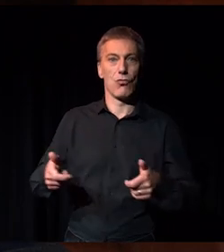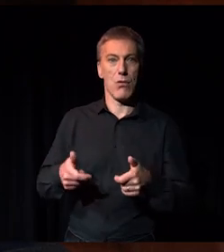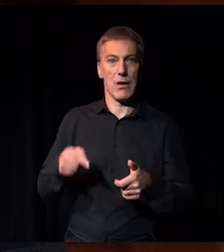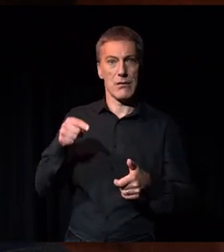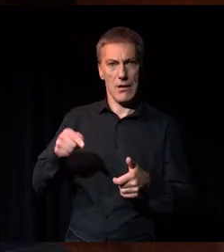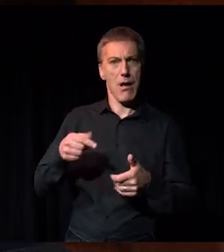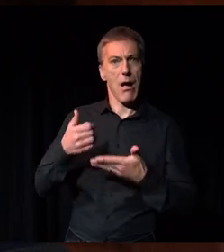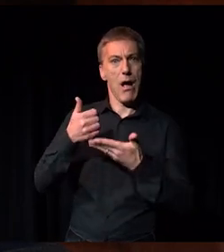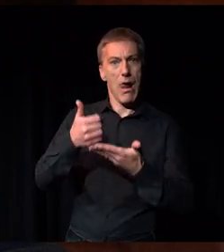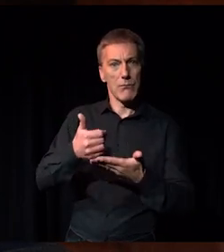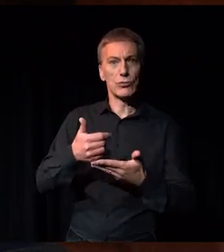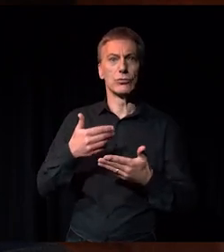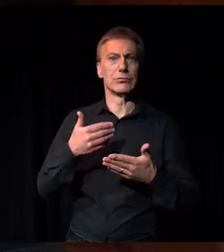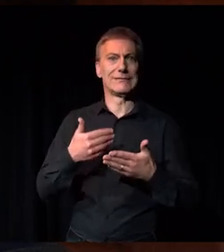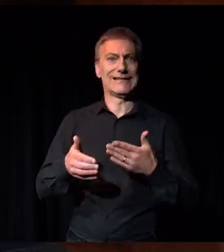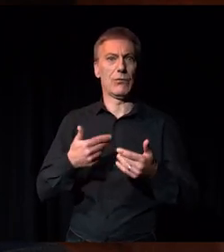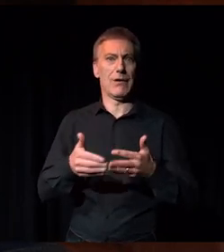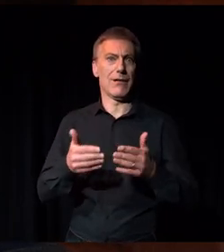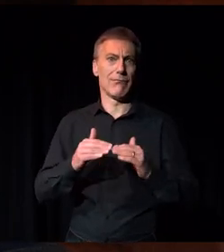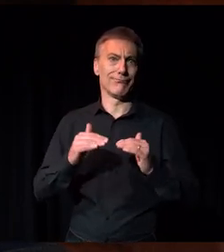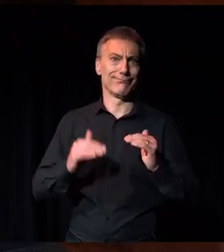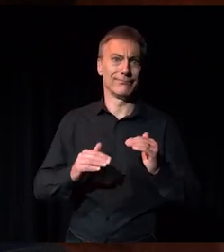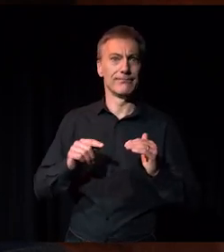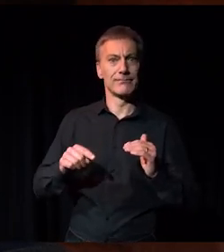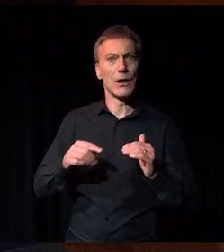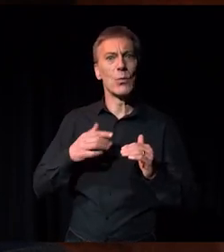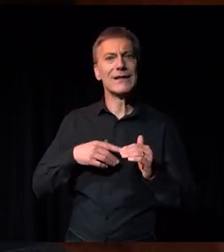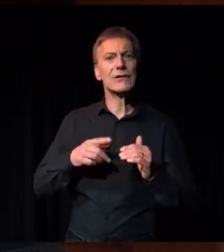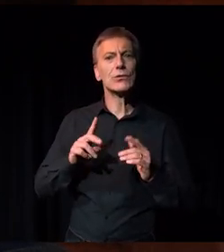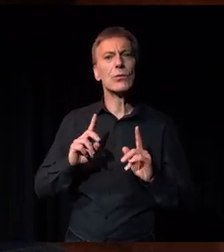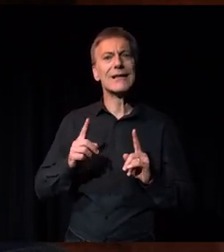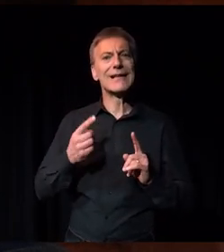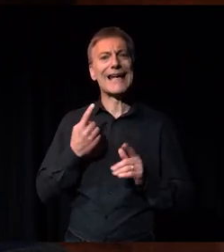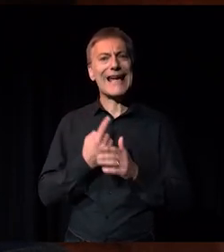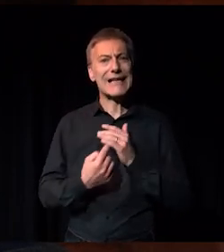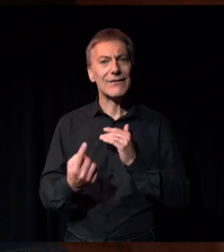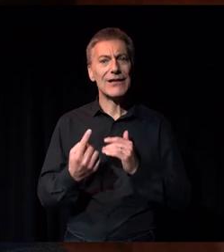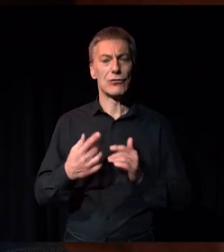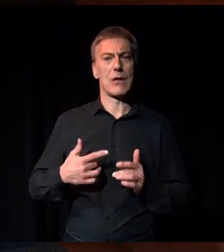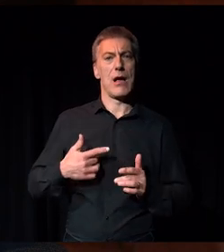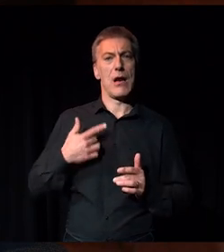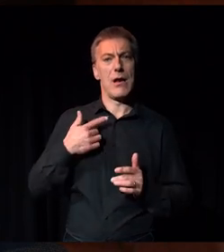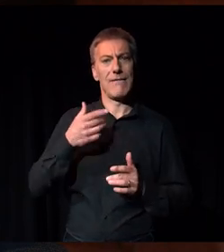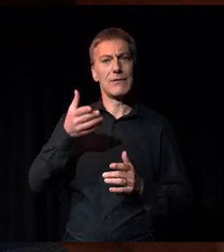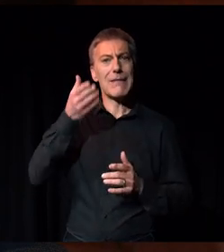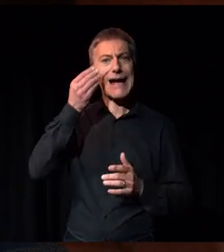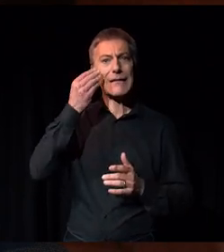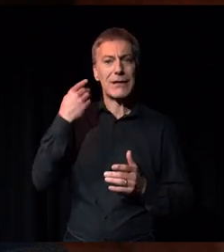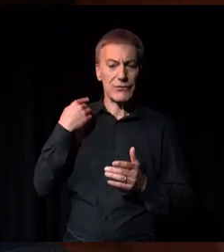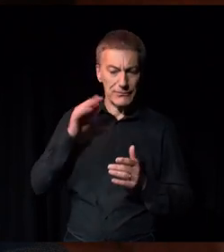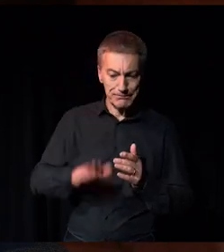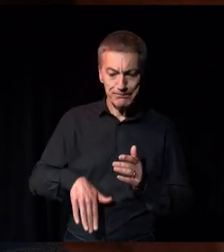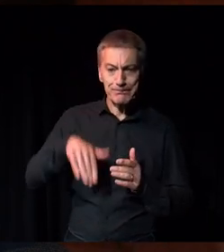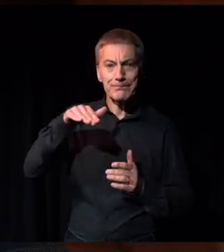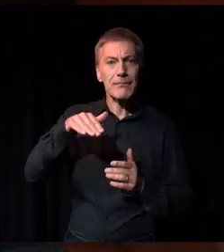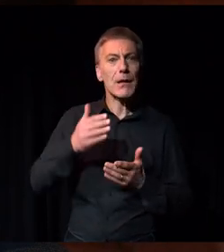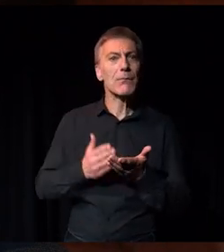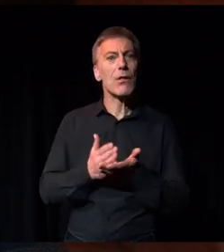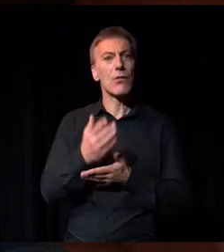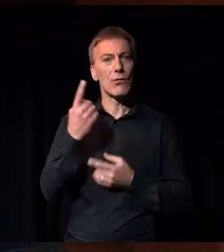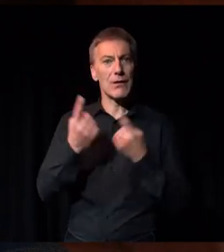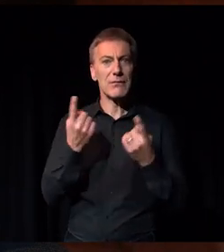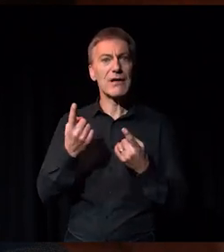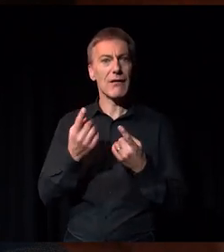tackling this issue, I'm keen that we put these into context around the voices and the lived experiences of those who are actually experiencing the